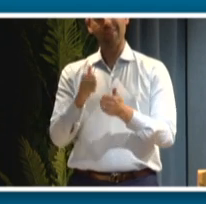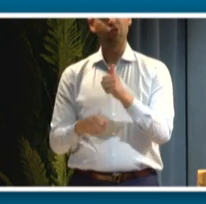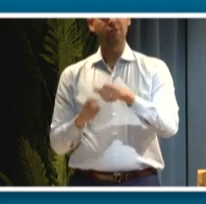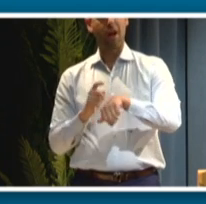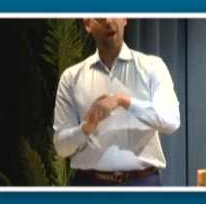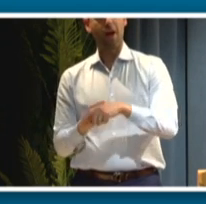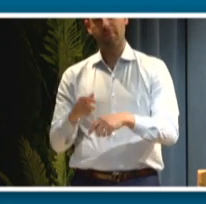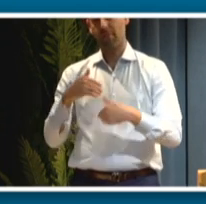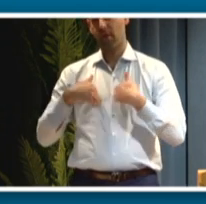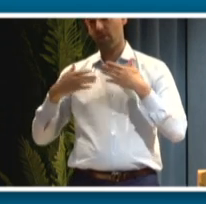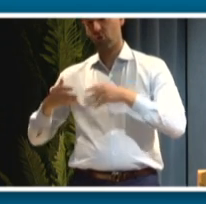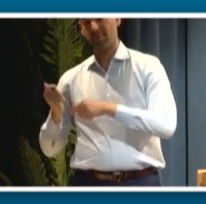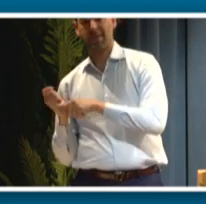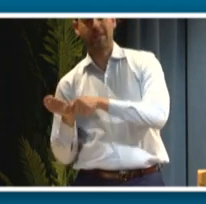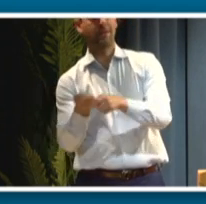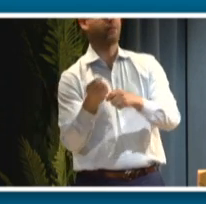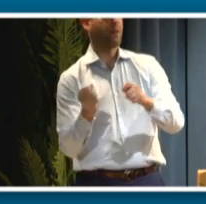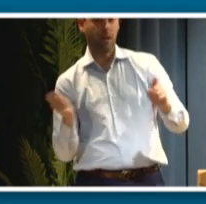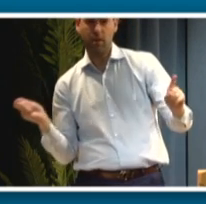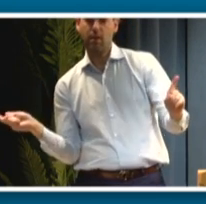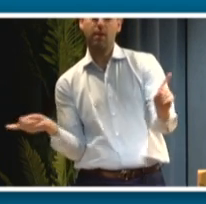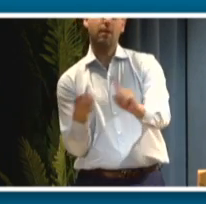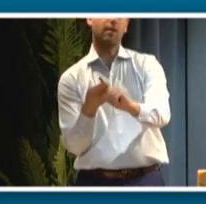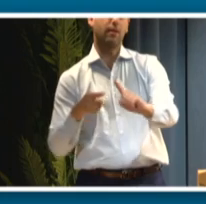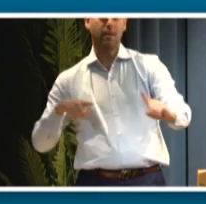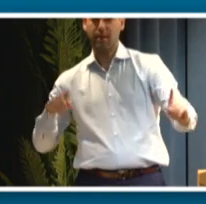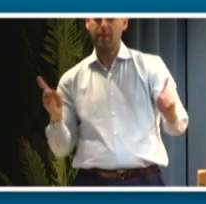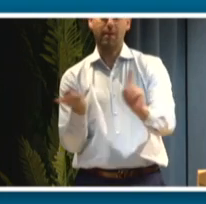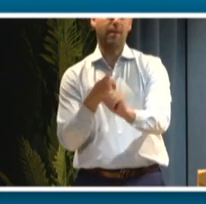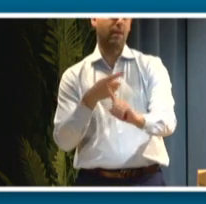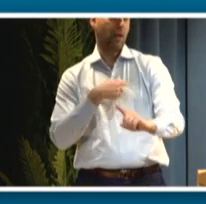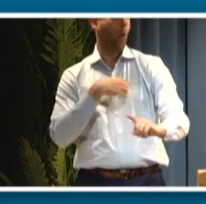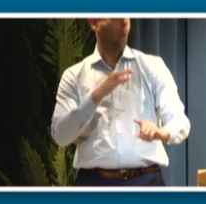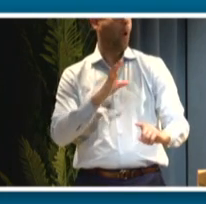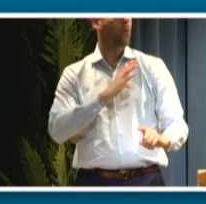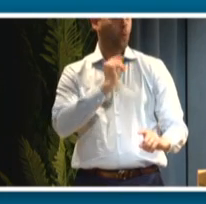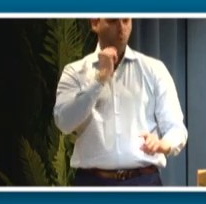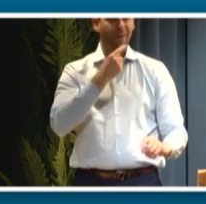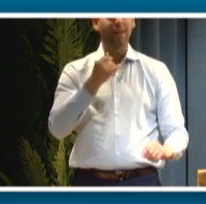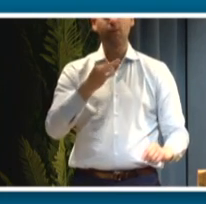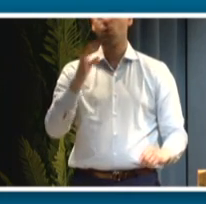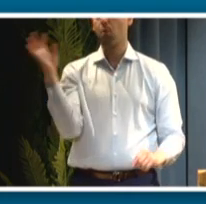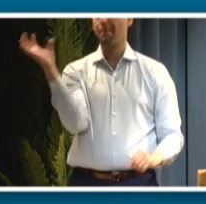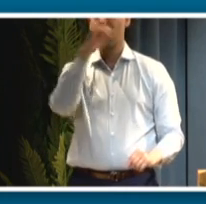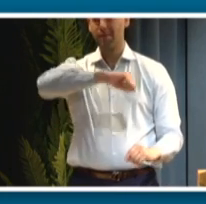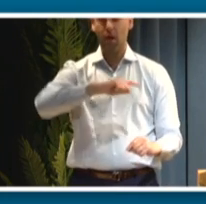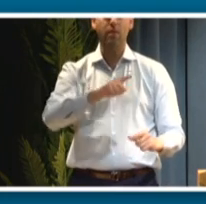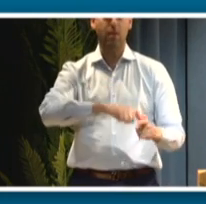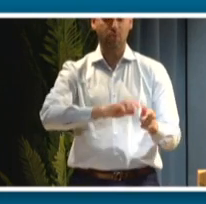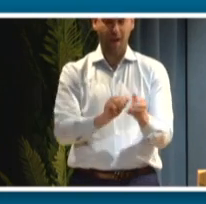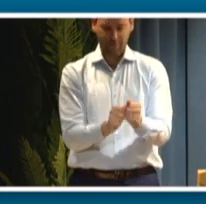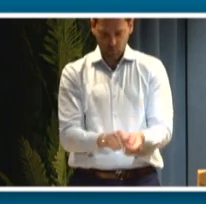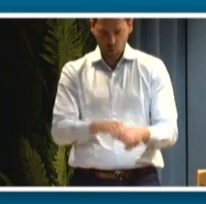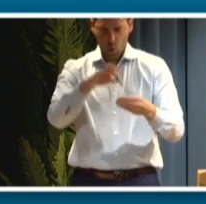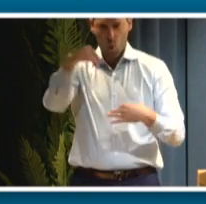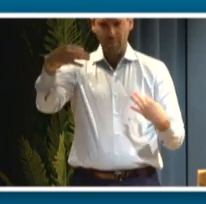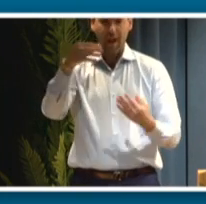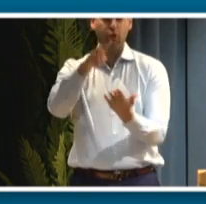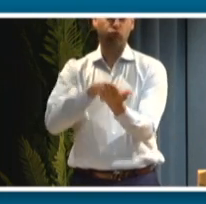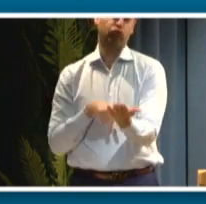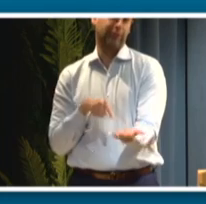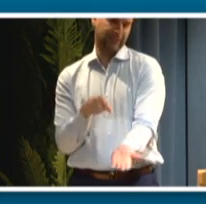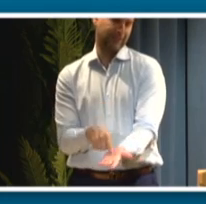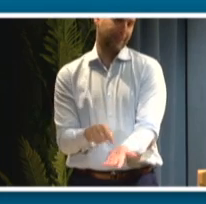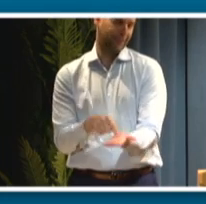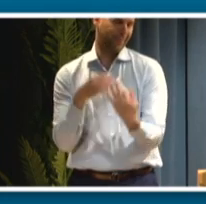like, you know, the game would be like, if you hit everyone, then cool, but if you miss one, you got to open it up, and you got to read that particular one, and we got to do context. Ooh, I love